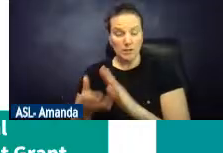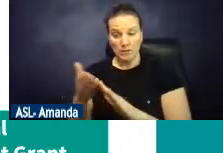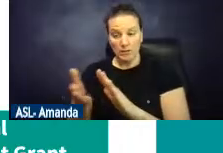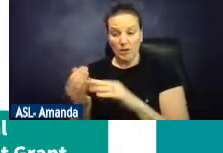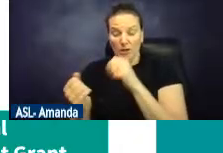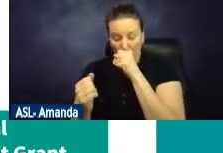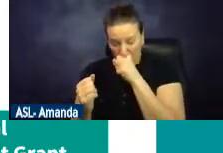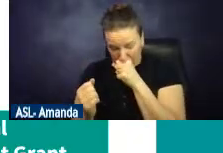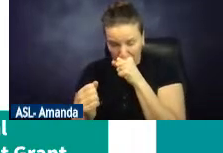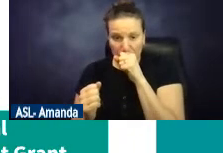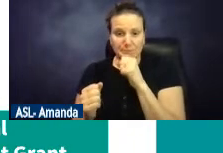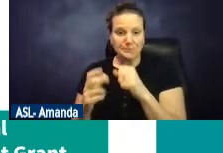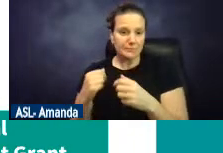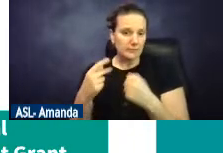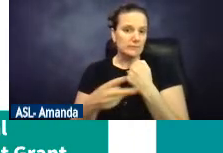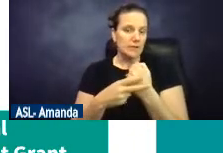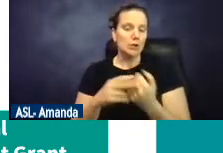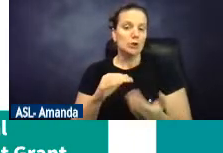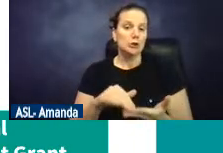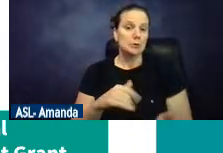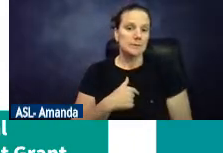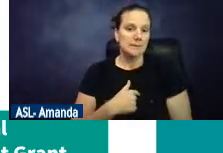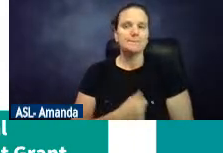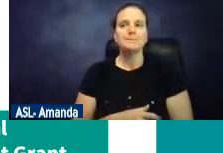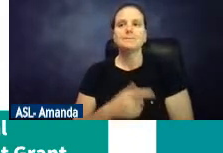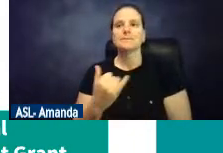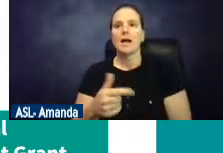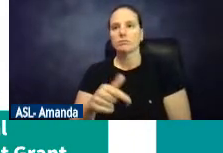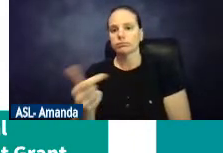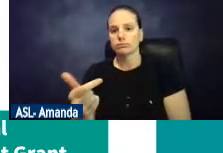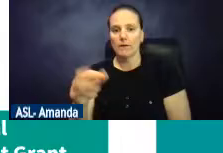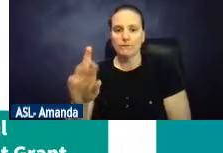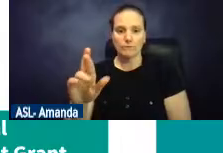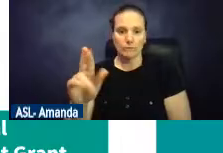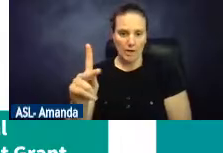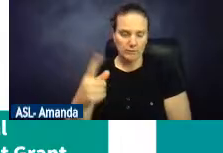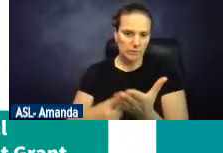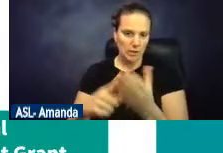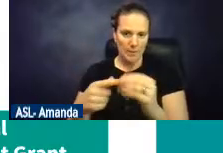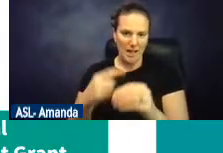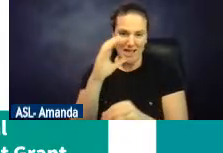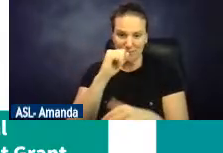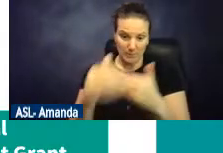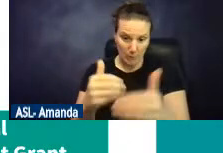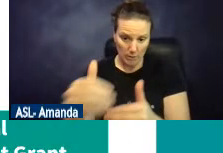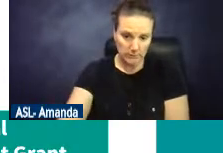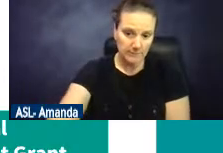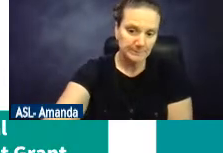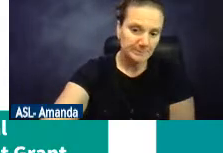Pretty quick on those. So next, I think I'll hand it off to Frank to talk about the estimate process.